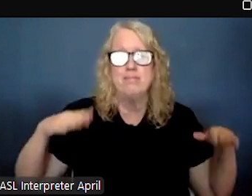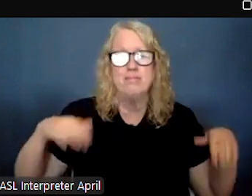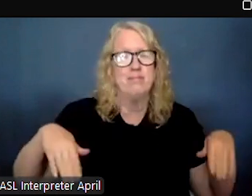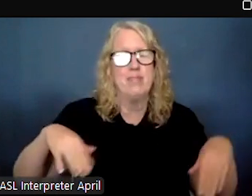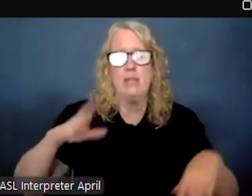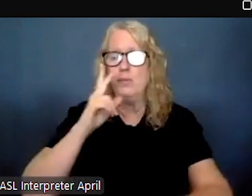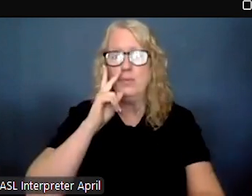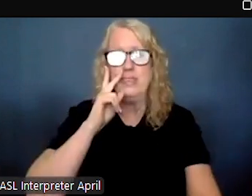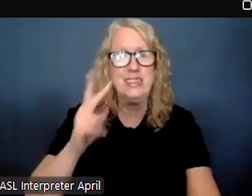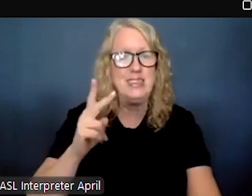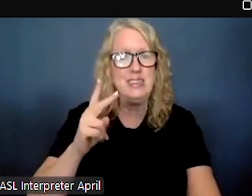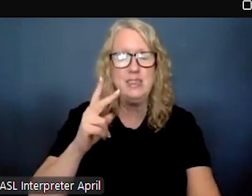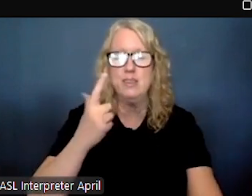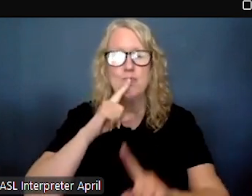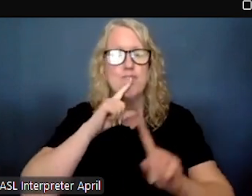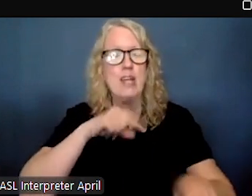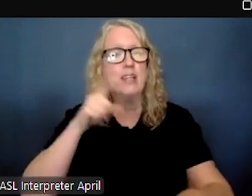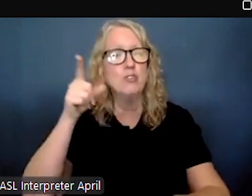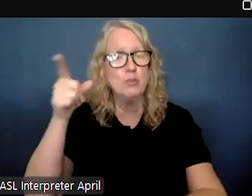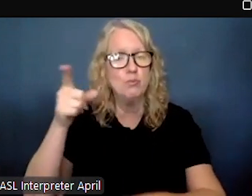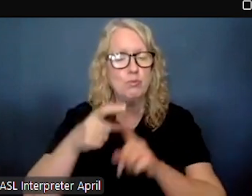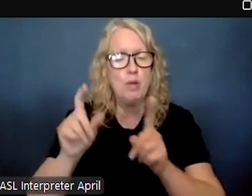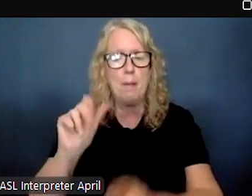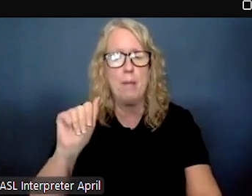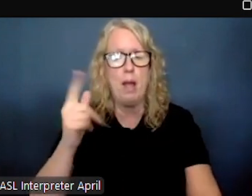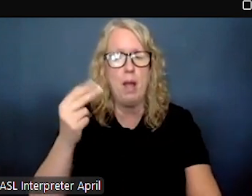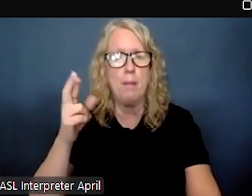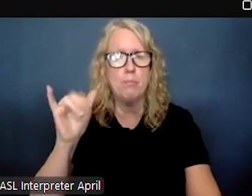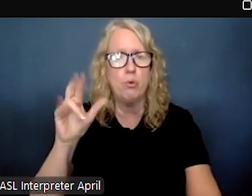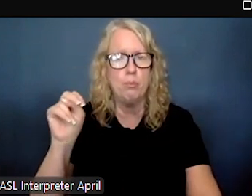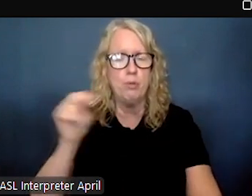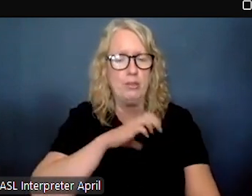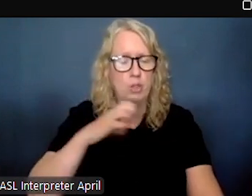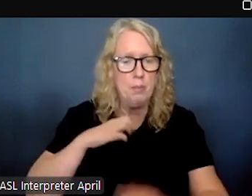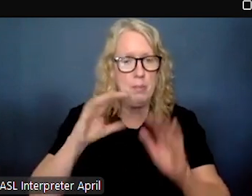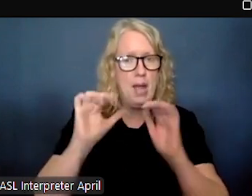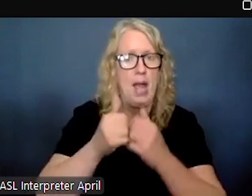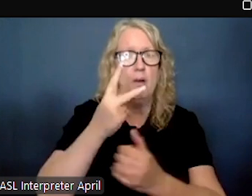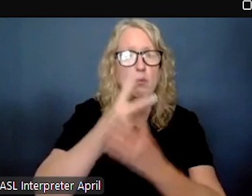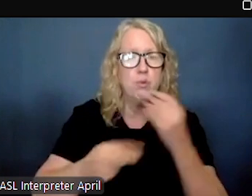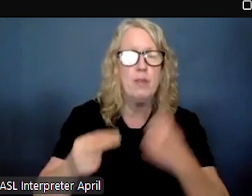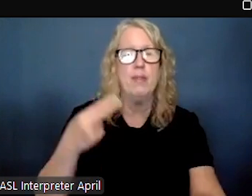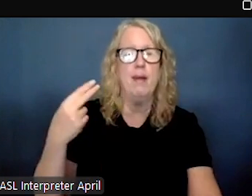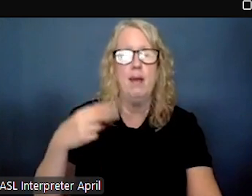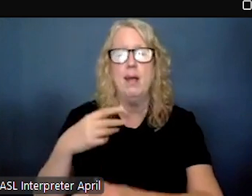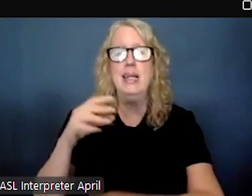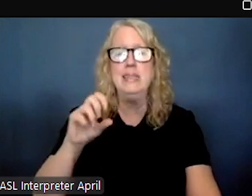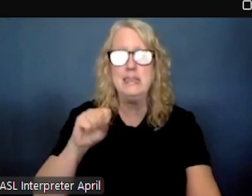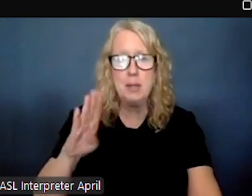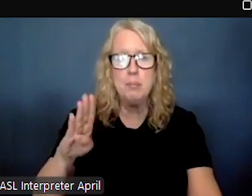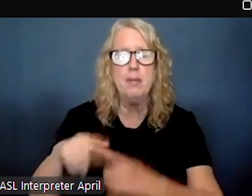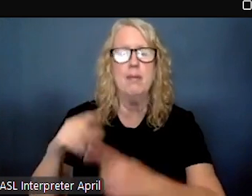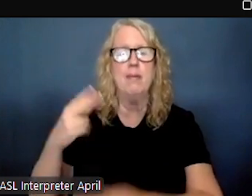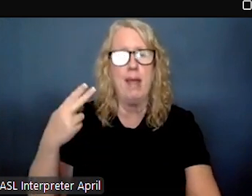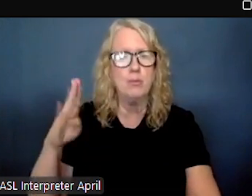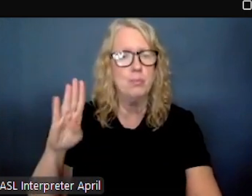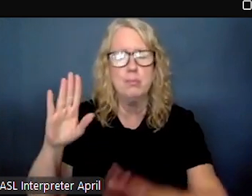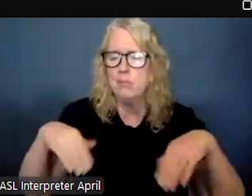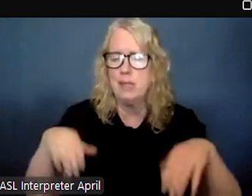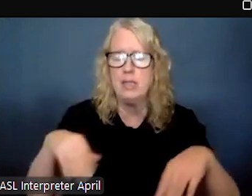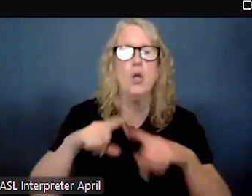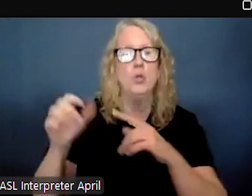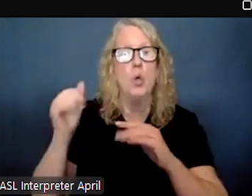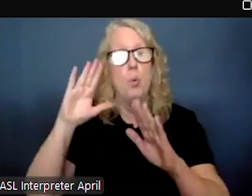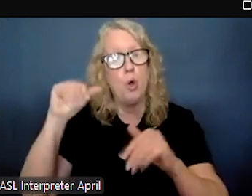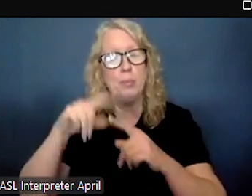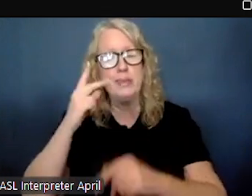seen reaction yet from the appropriations committees on the House and Senate side. We expect to see more from the House side